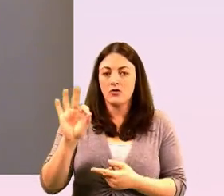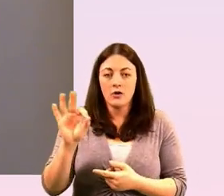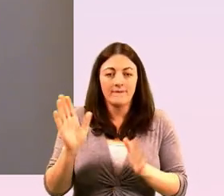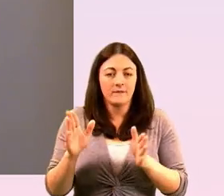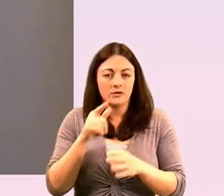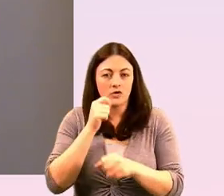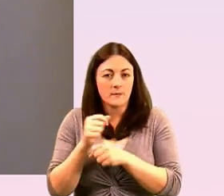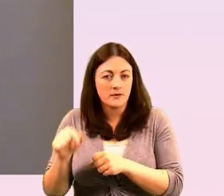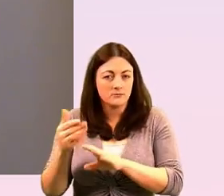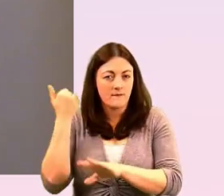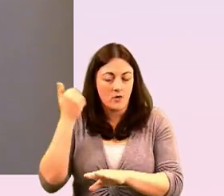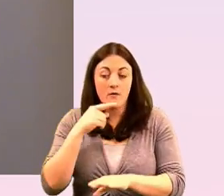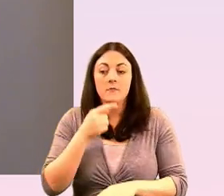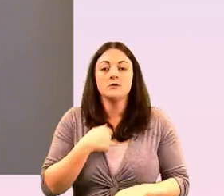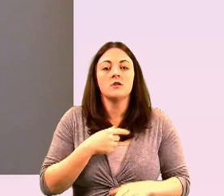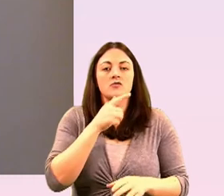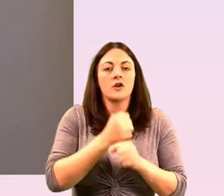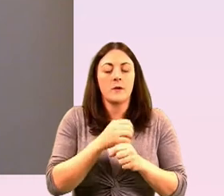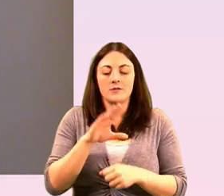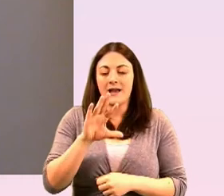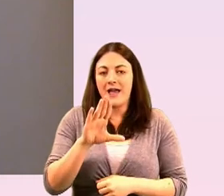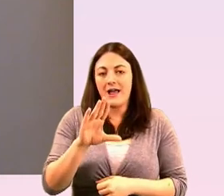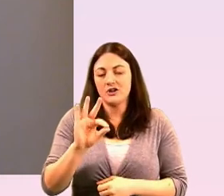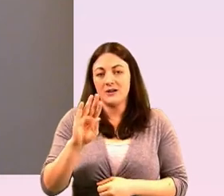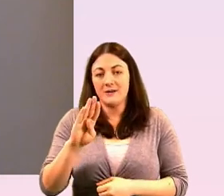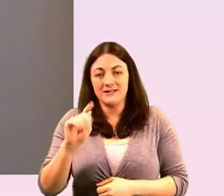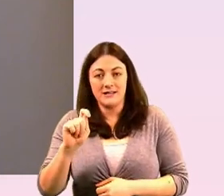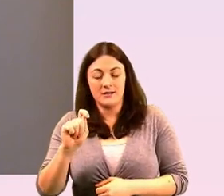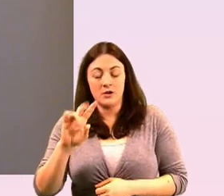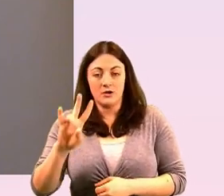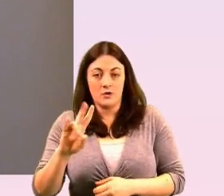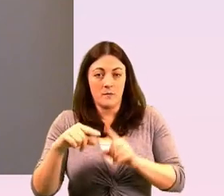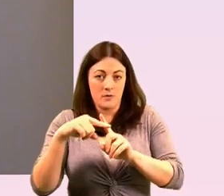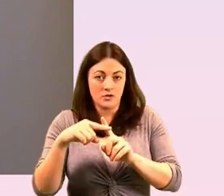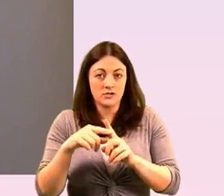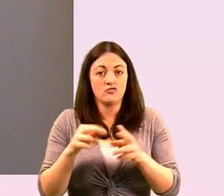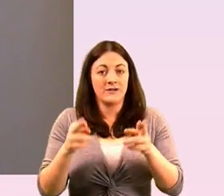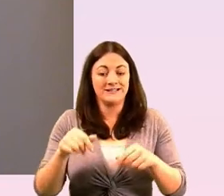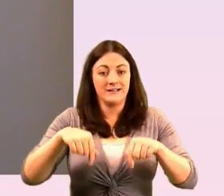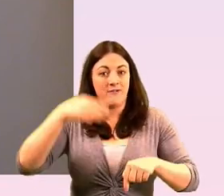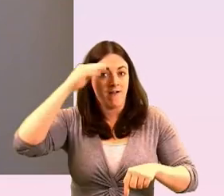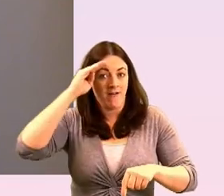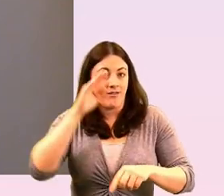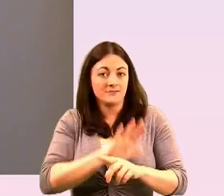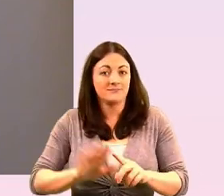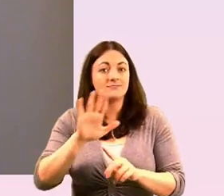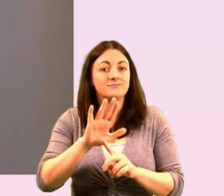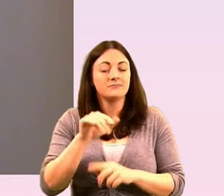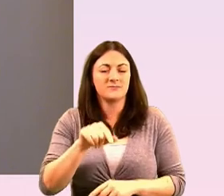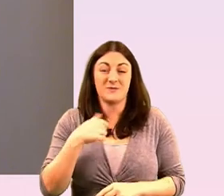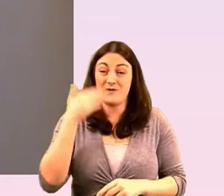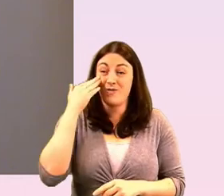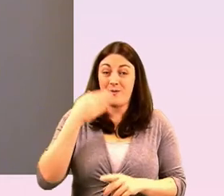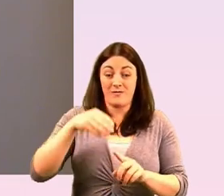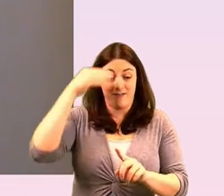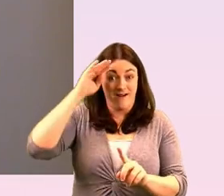elements are the story of lgbtq plus rights in ireland has been almost like an amazing epic